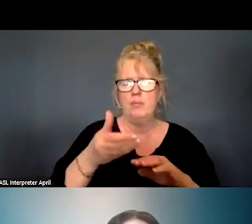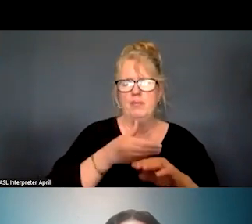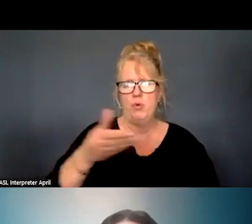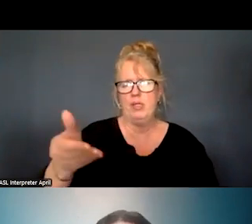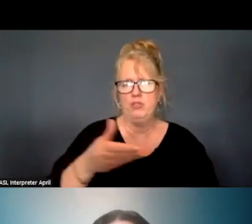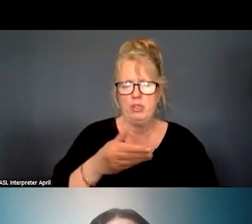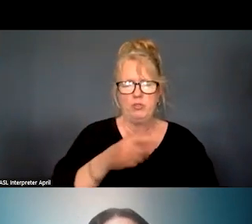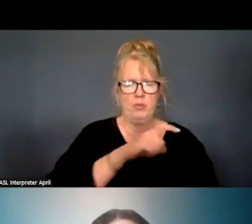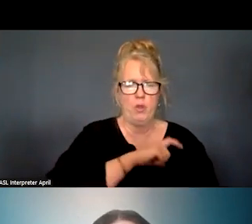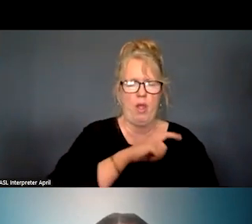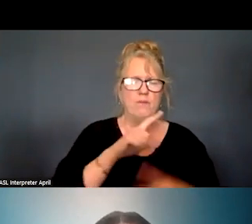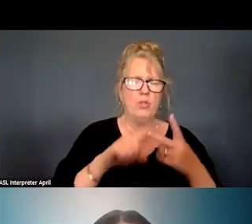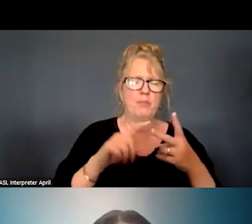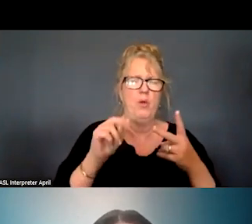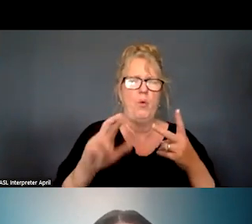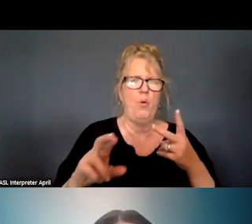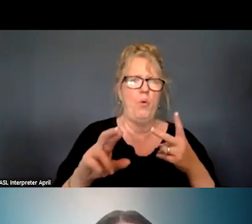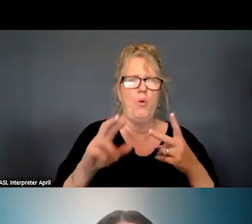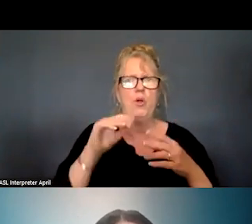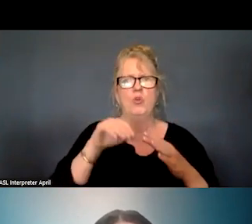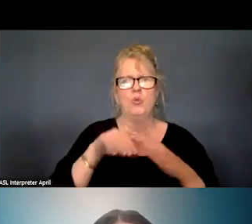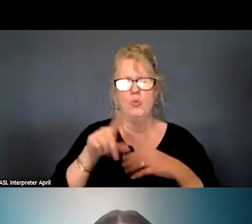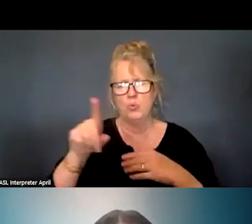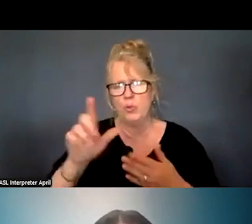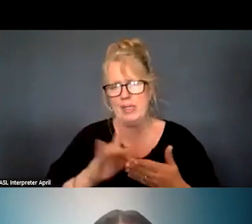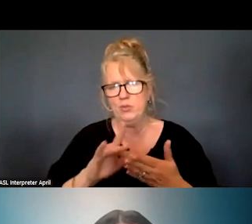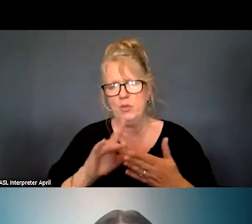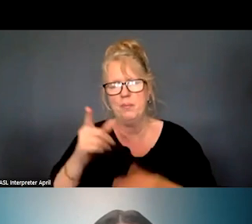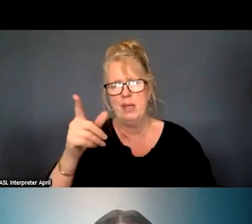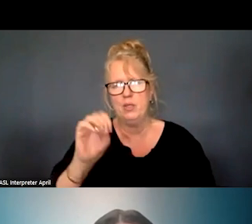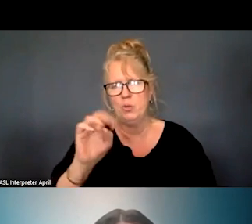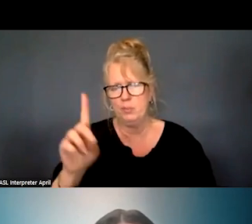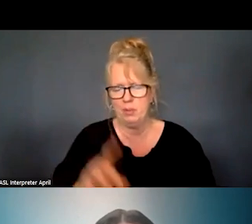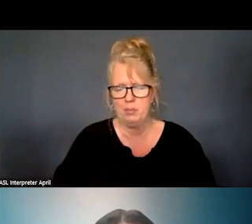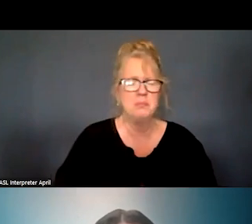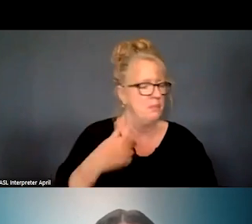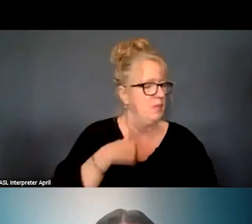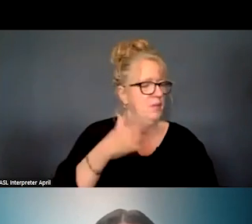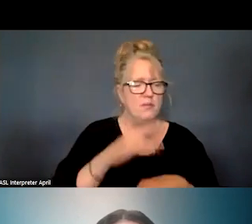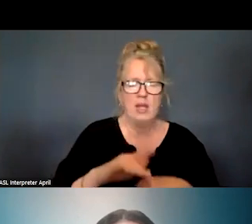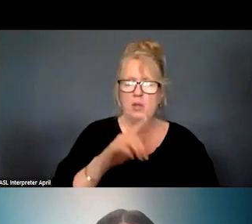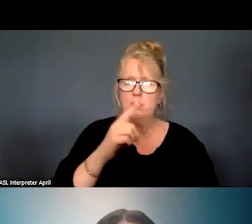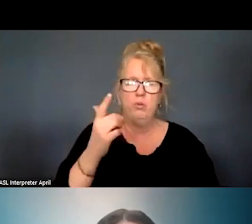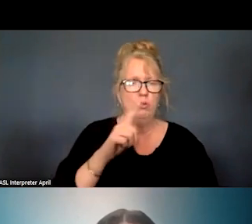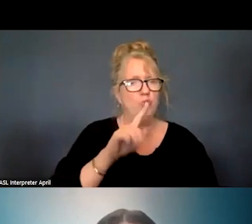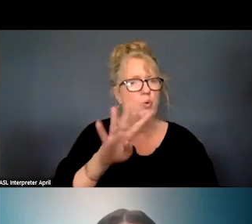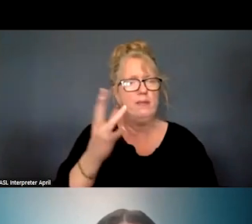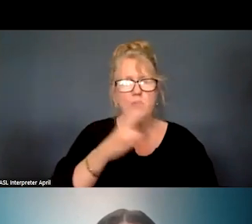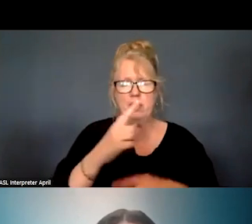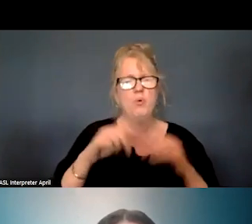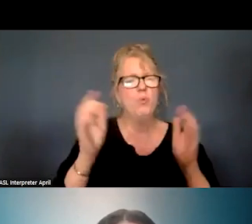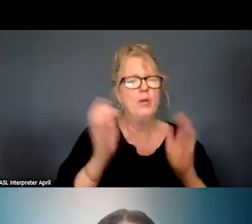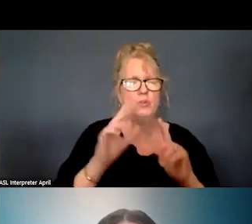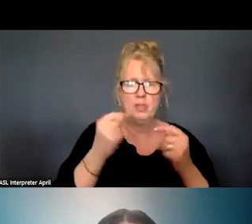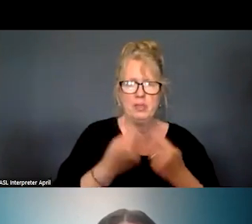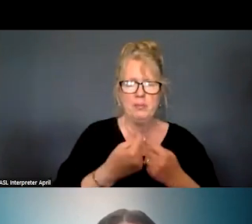law enforcement or going into the medical department. We're available 24/7. Although we are a small team,